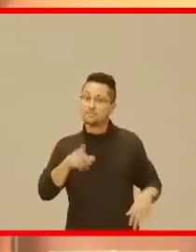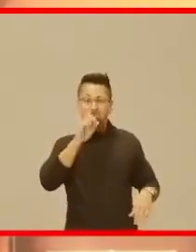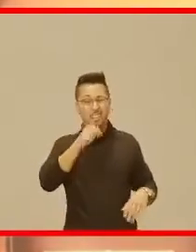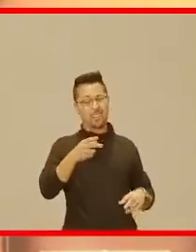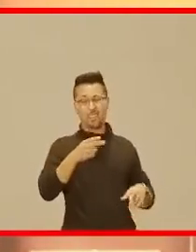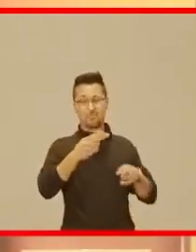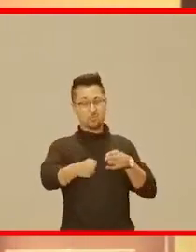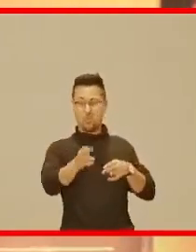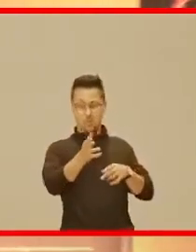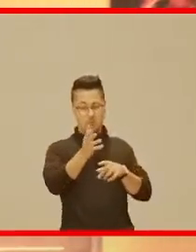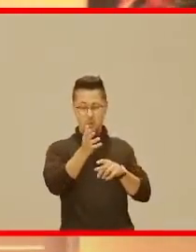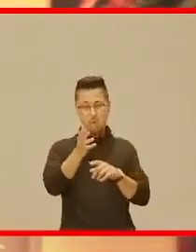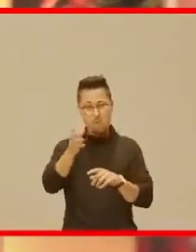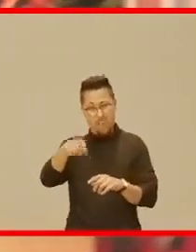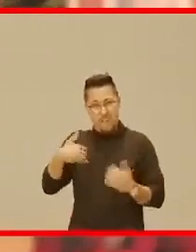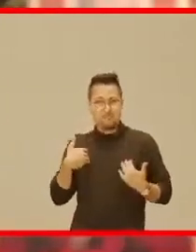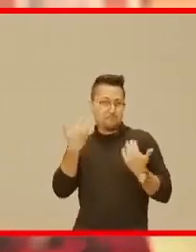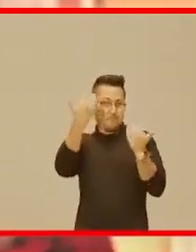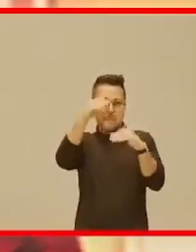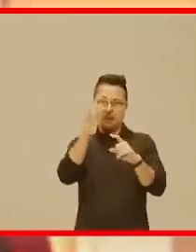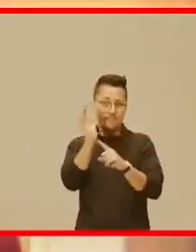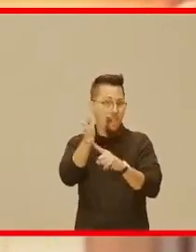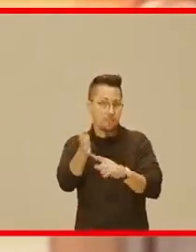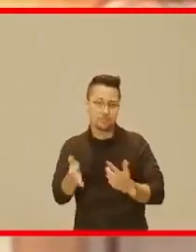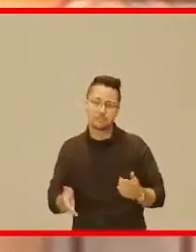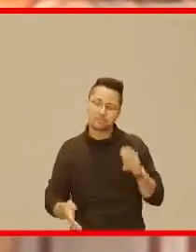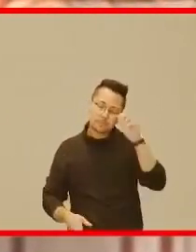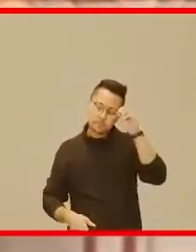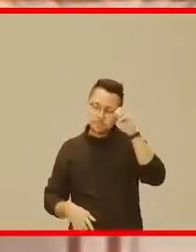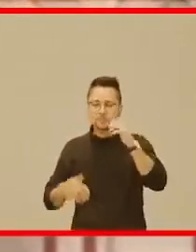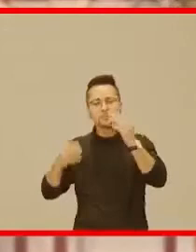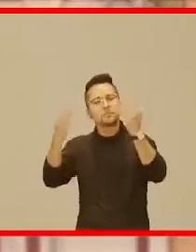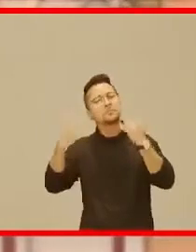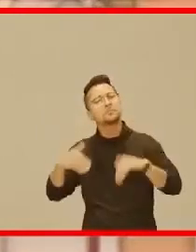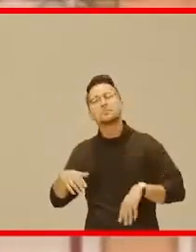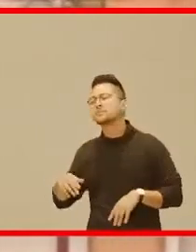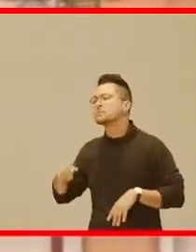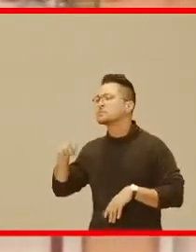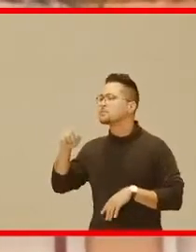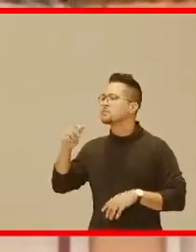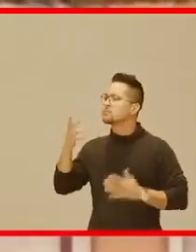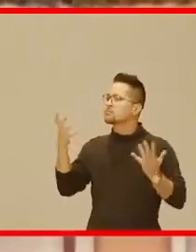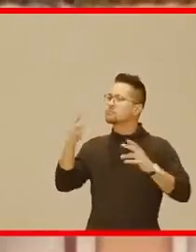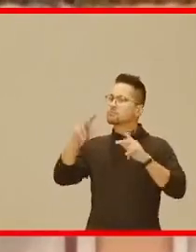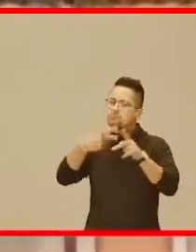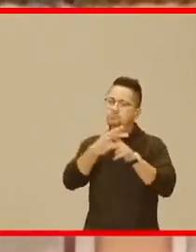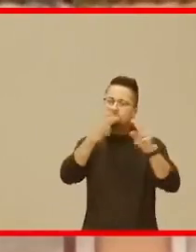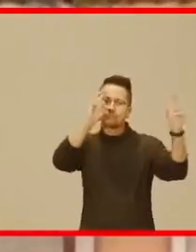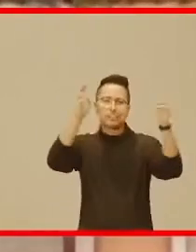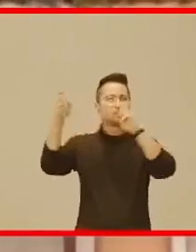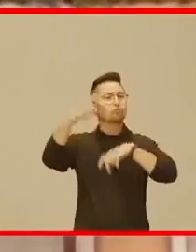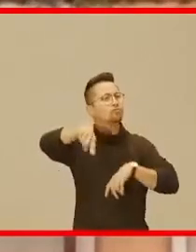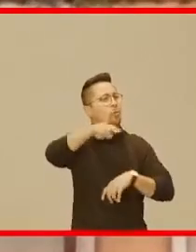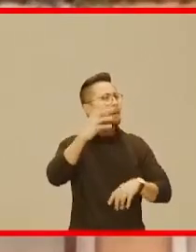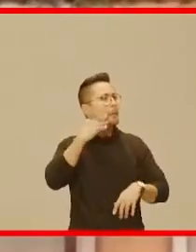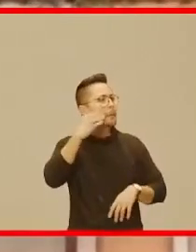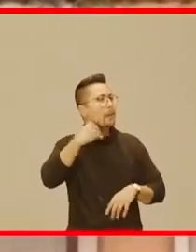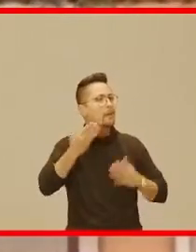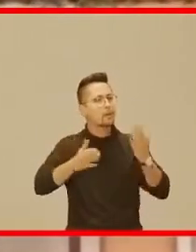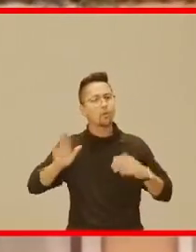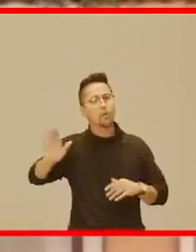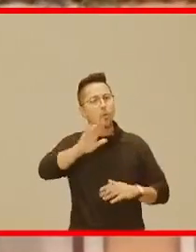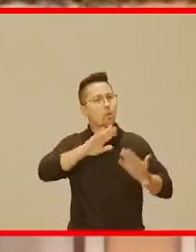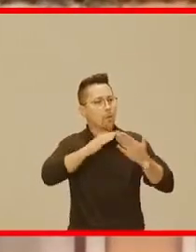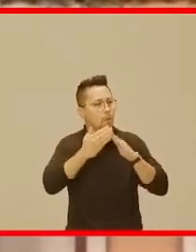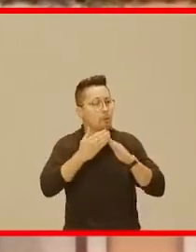about a 5-minute time span. So what are some issues that you all face in your community? And maybe we can walk through some of